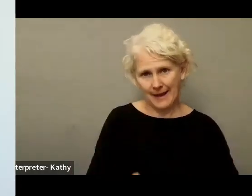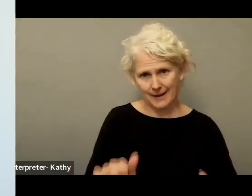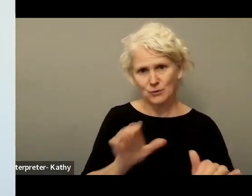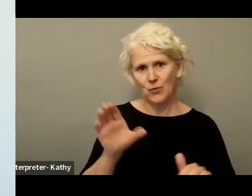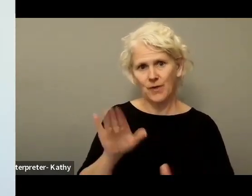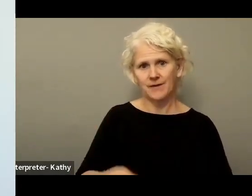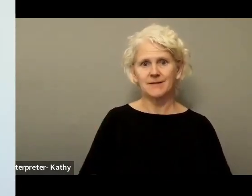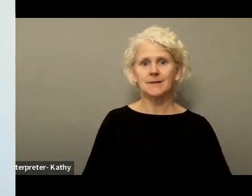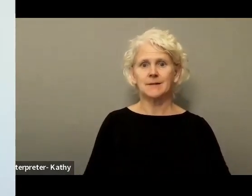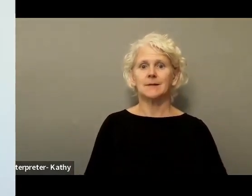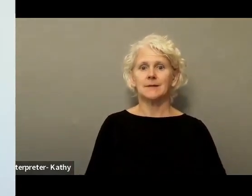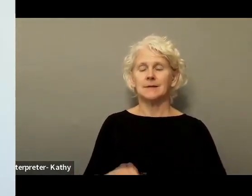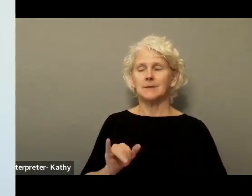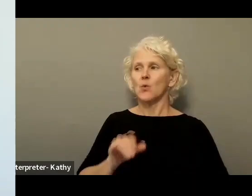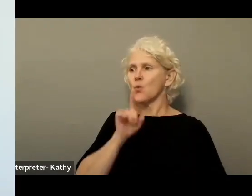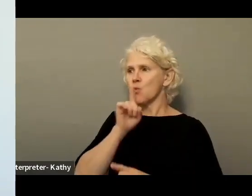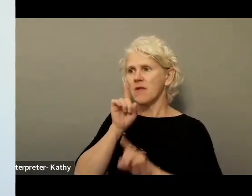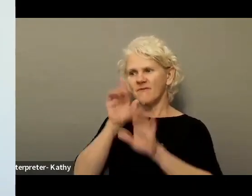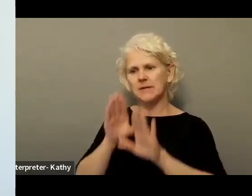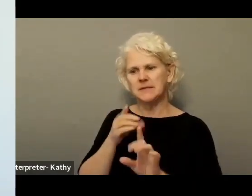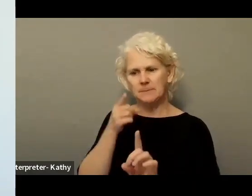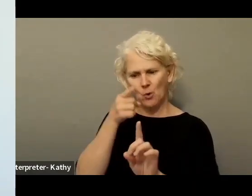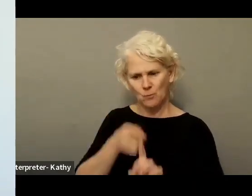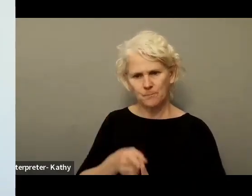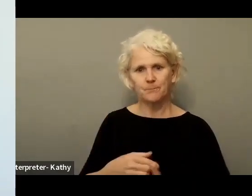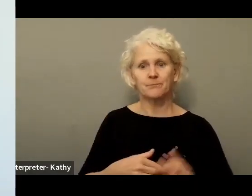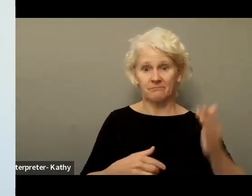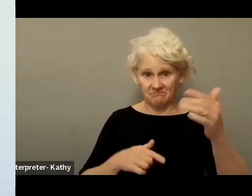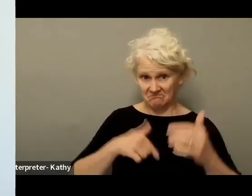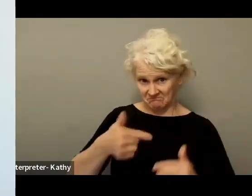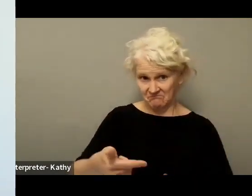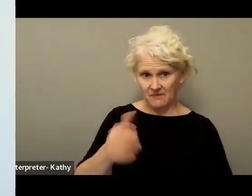No, those are some fantastic points. We'll go on to Alicia then.